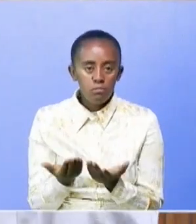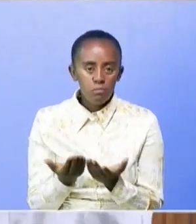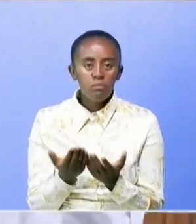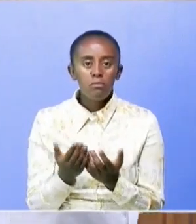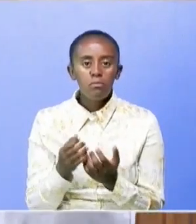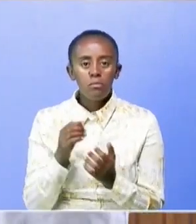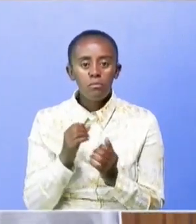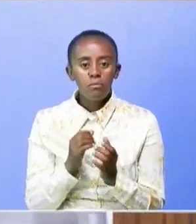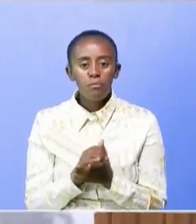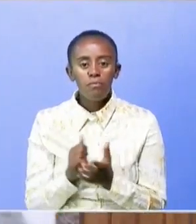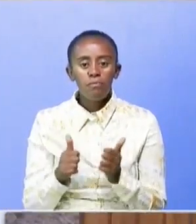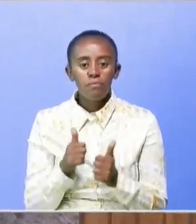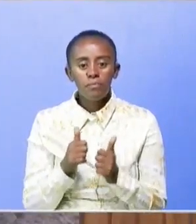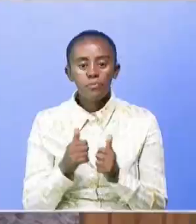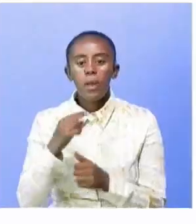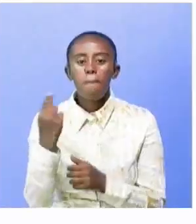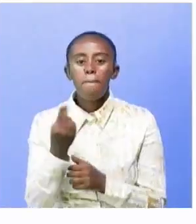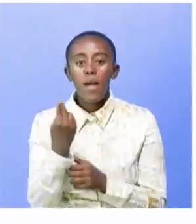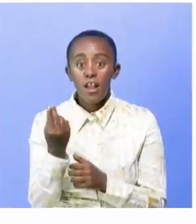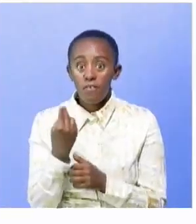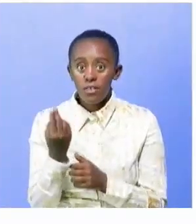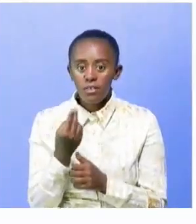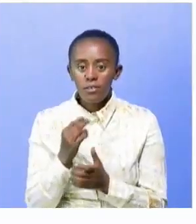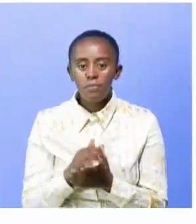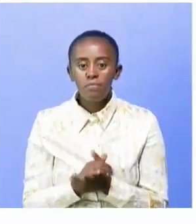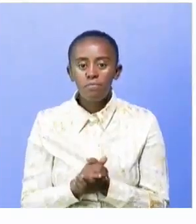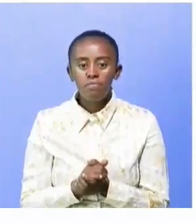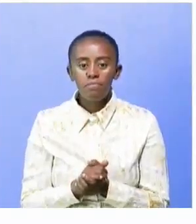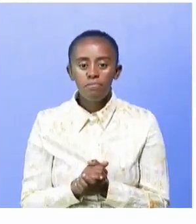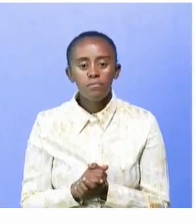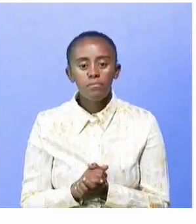greatly benefit